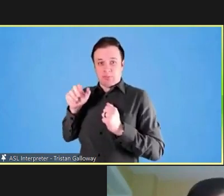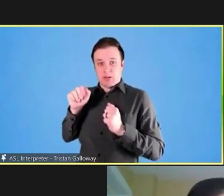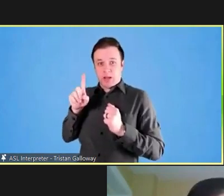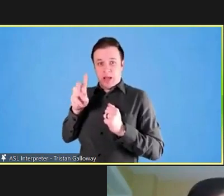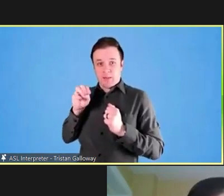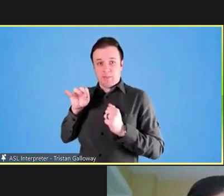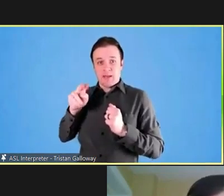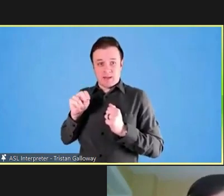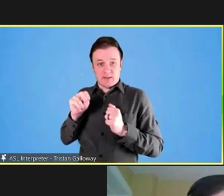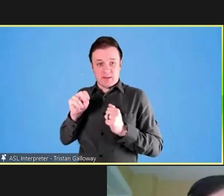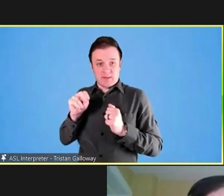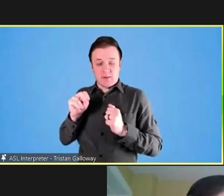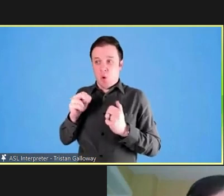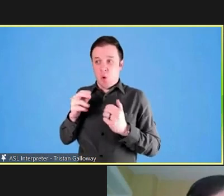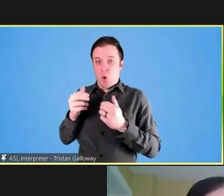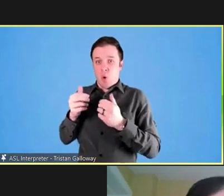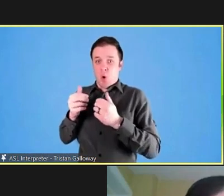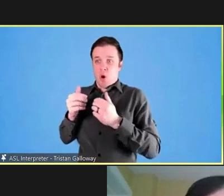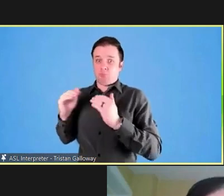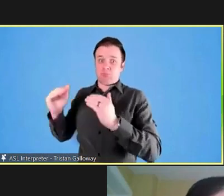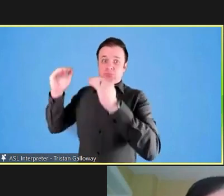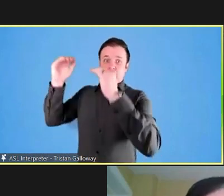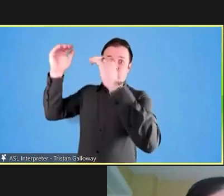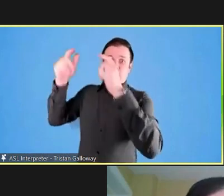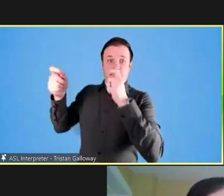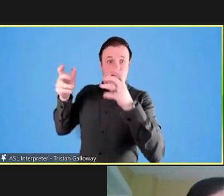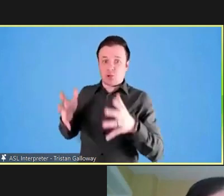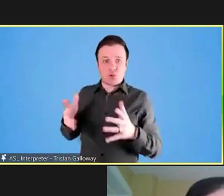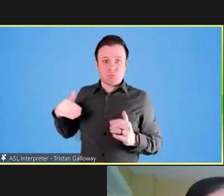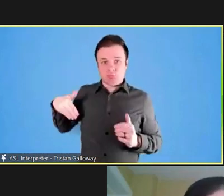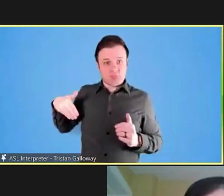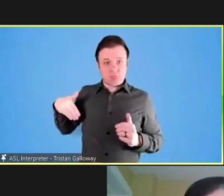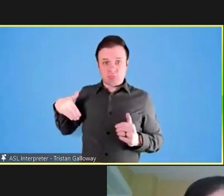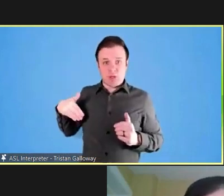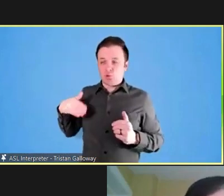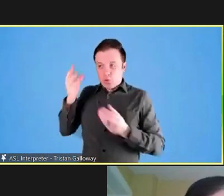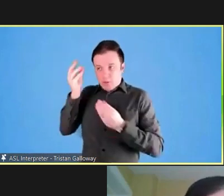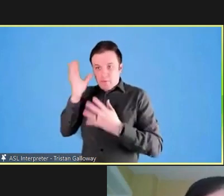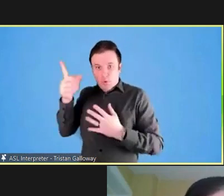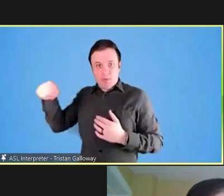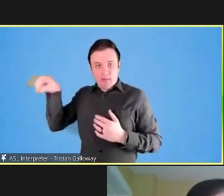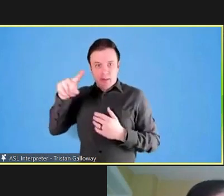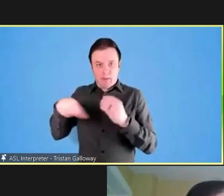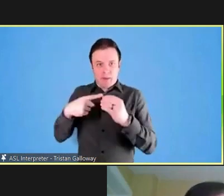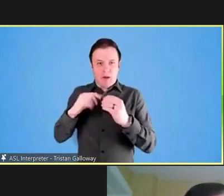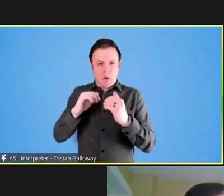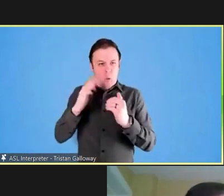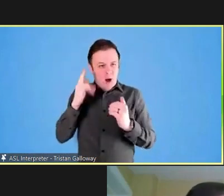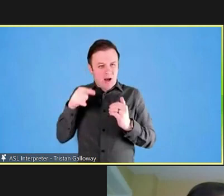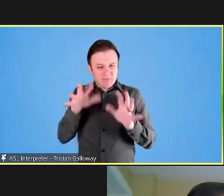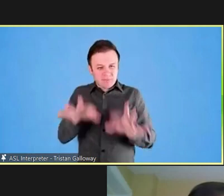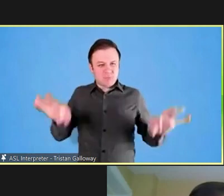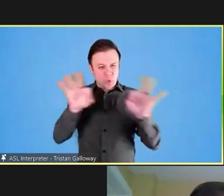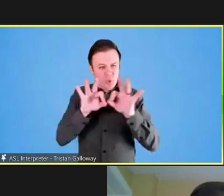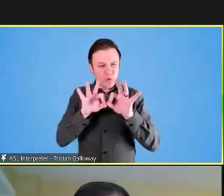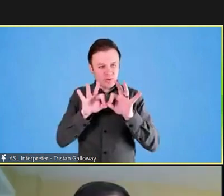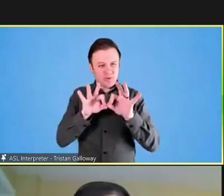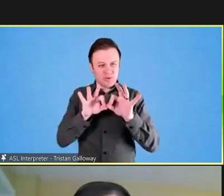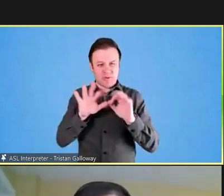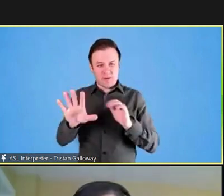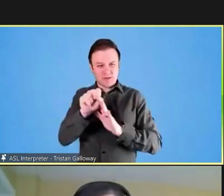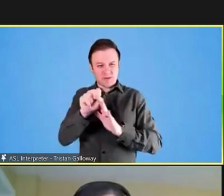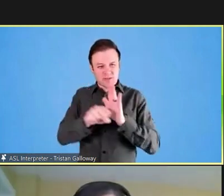administration or with the upper level management at all to really inform them on the importance of their